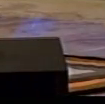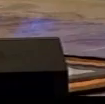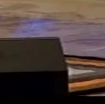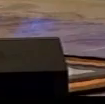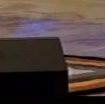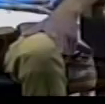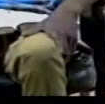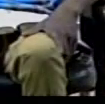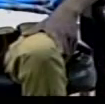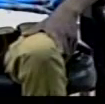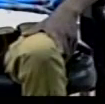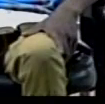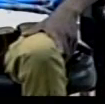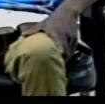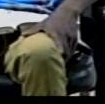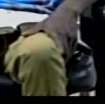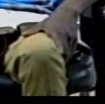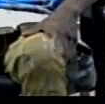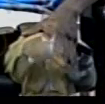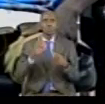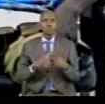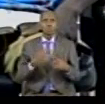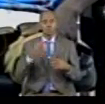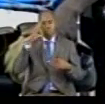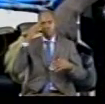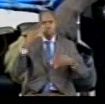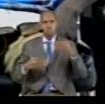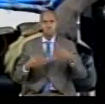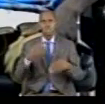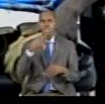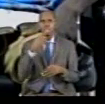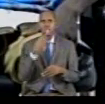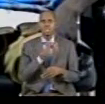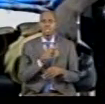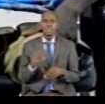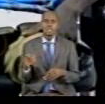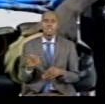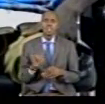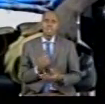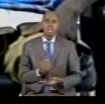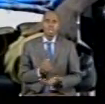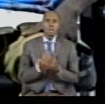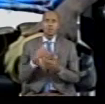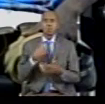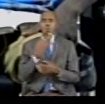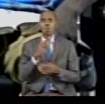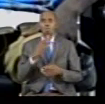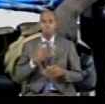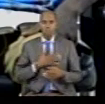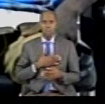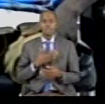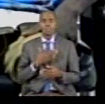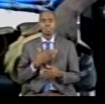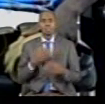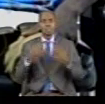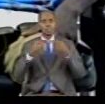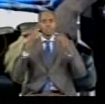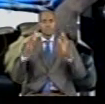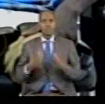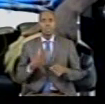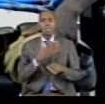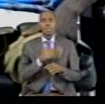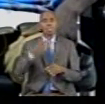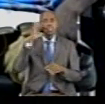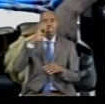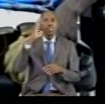him, saying, avenge me of mine adversary. And he would not for